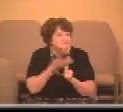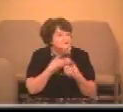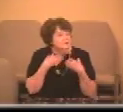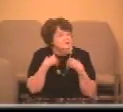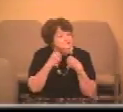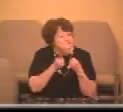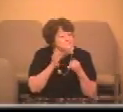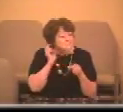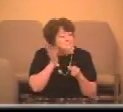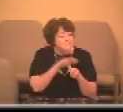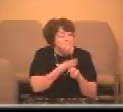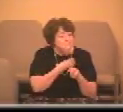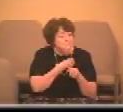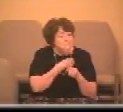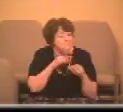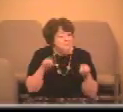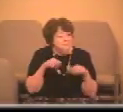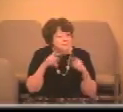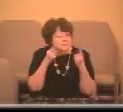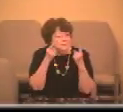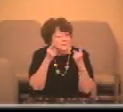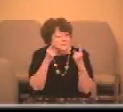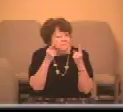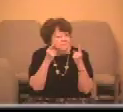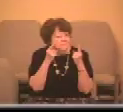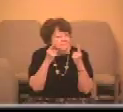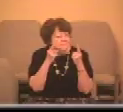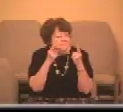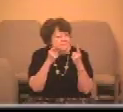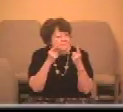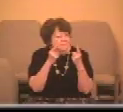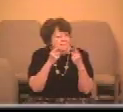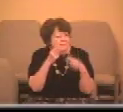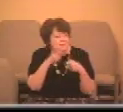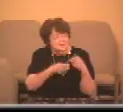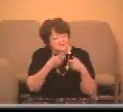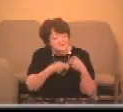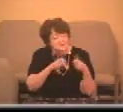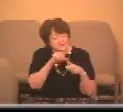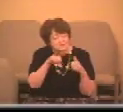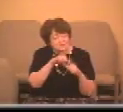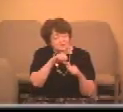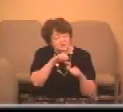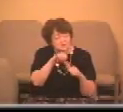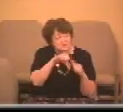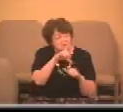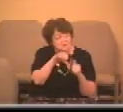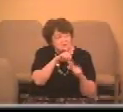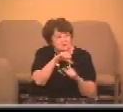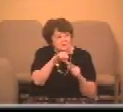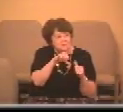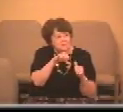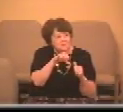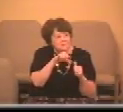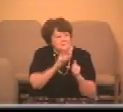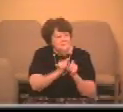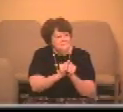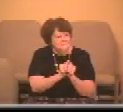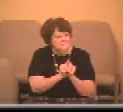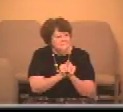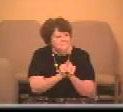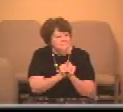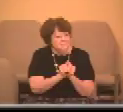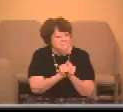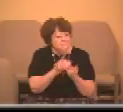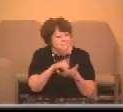can persevere through hard relationships and through struggling times.